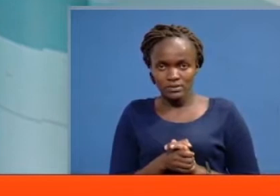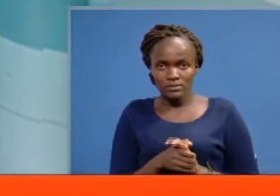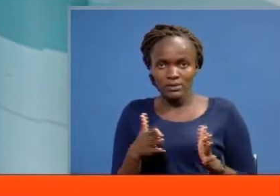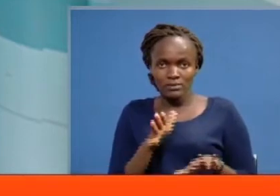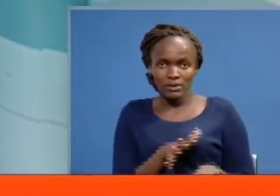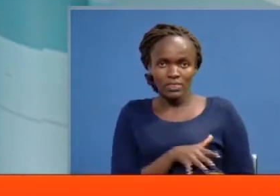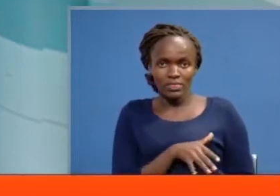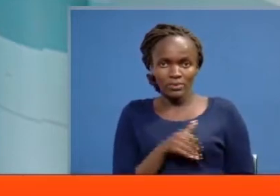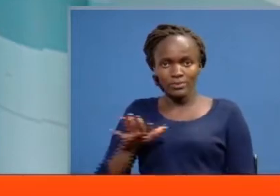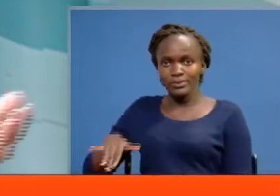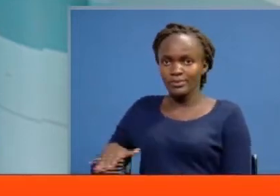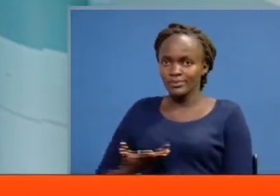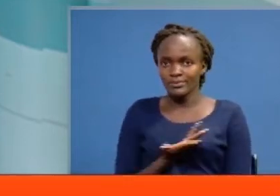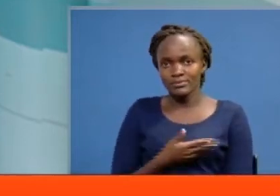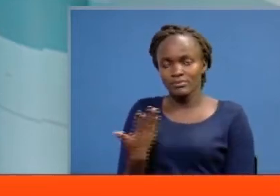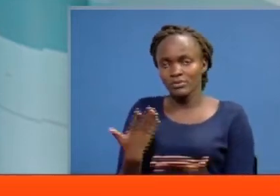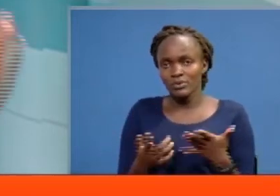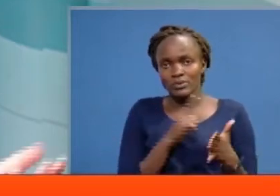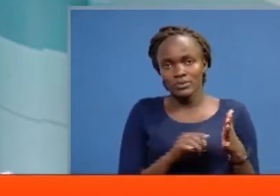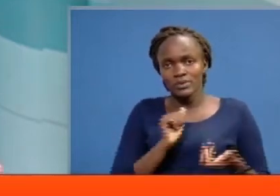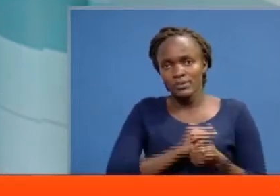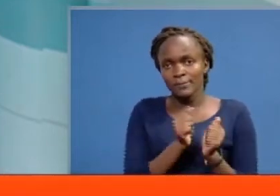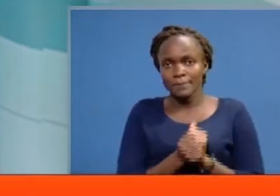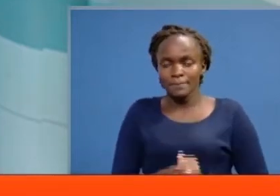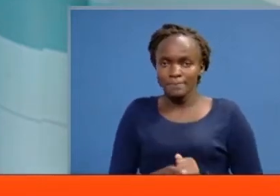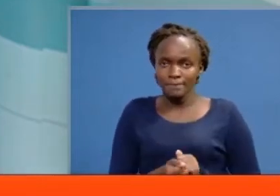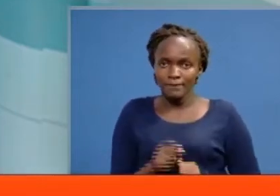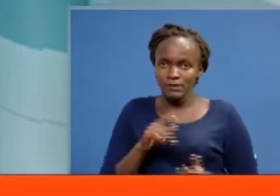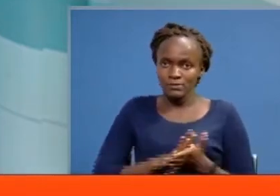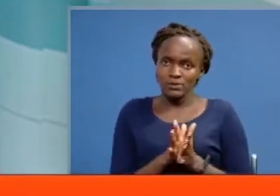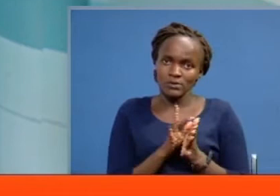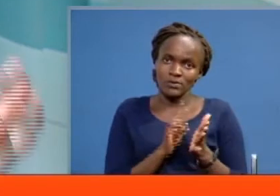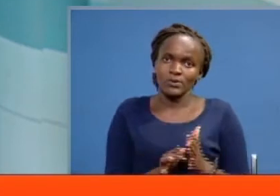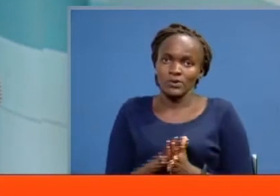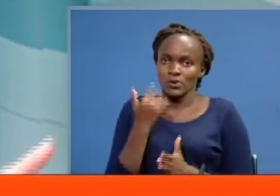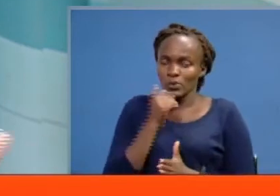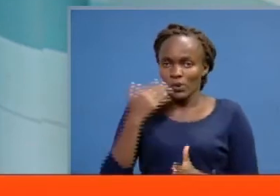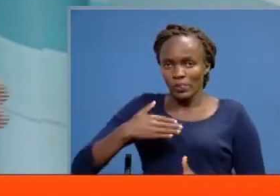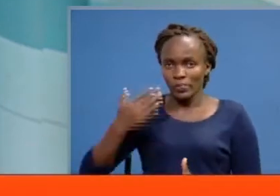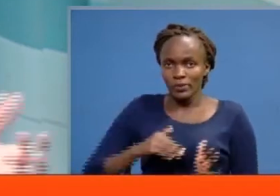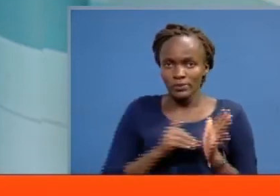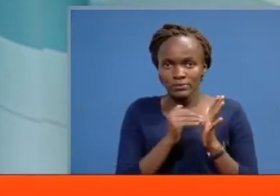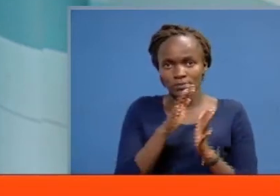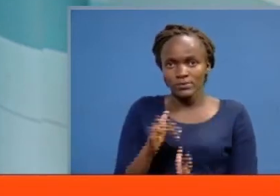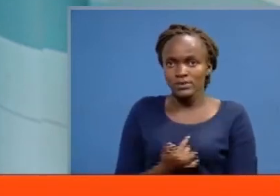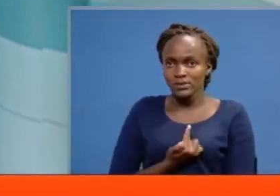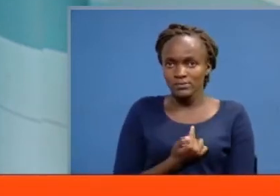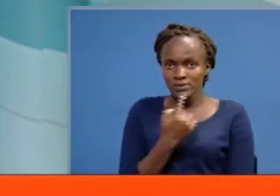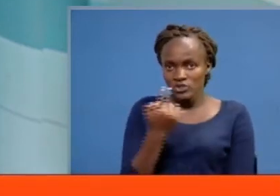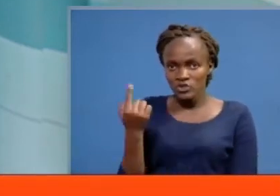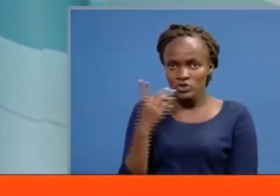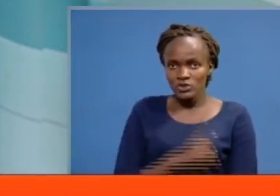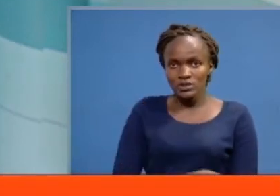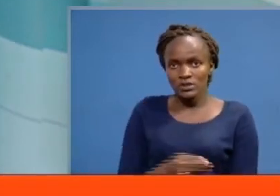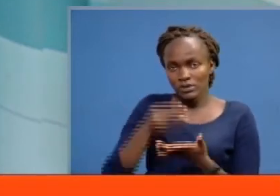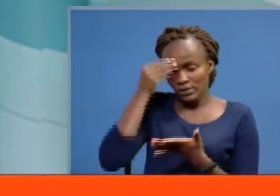slagging behind? What is this that you can change? So like I'd said, you have to be somebody who keeps improving yourself every other day by